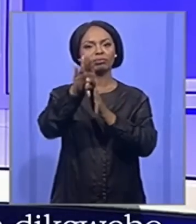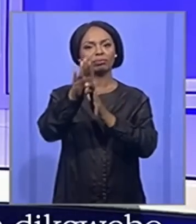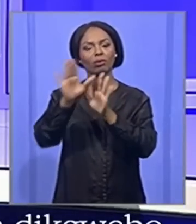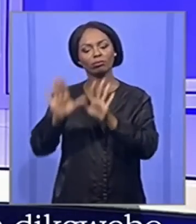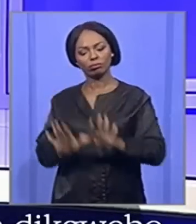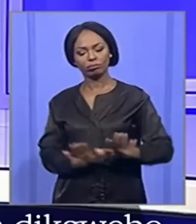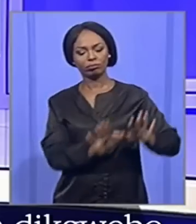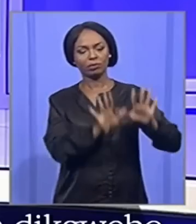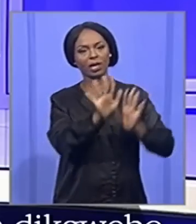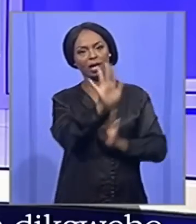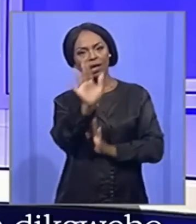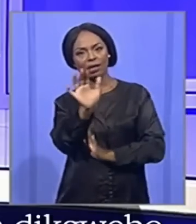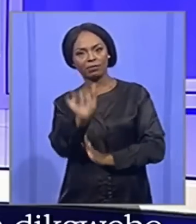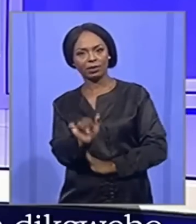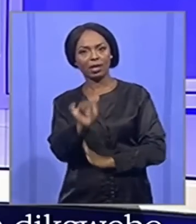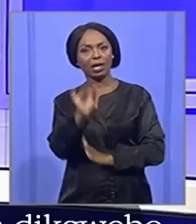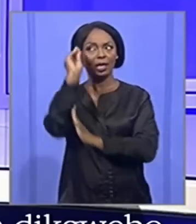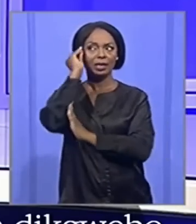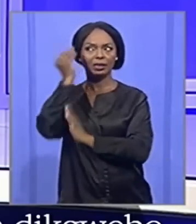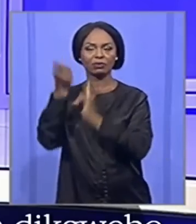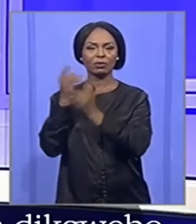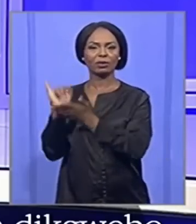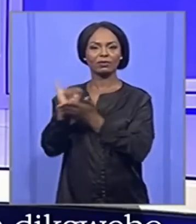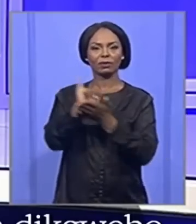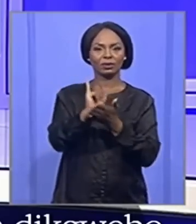ka ho hlahisa bawebi ba boemong ba lefatshe.